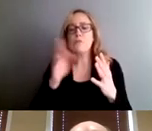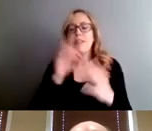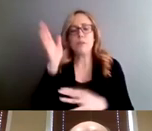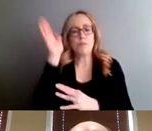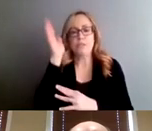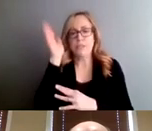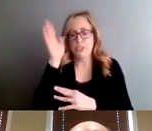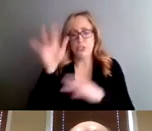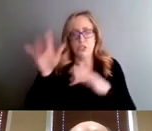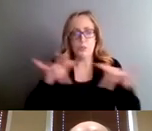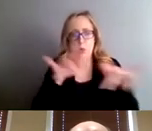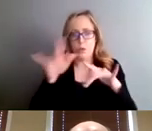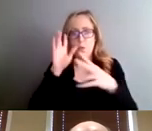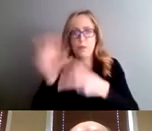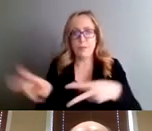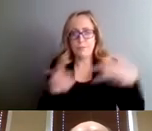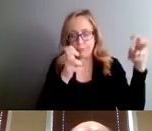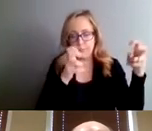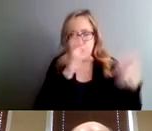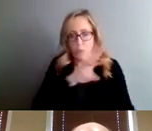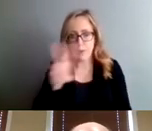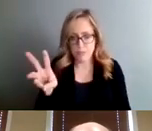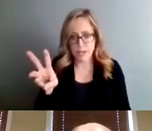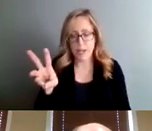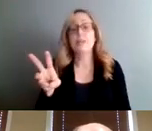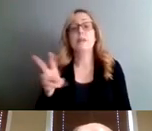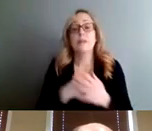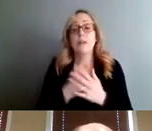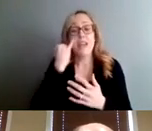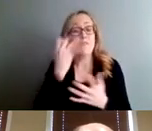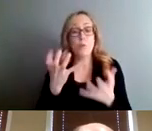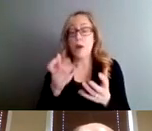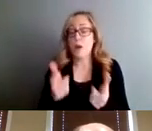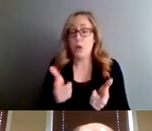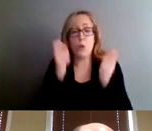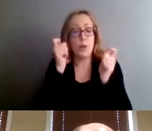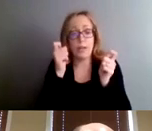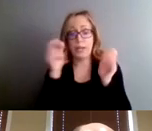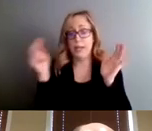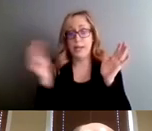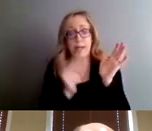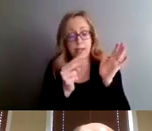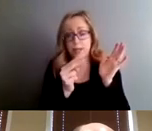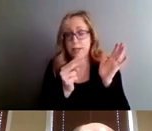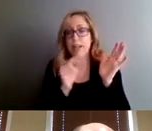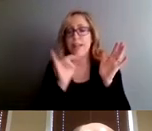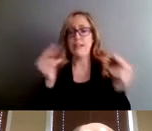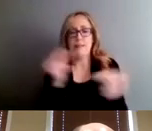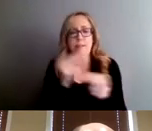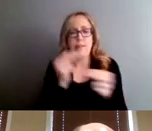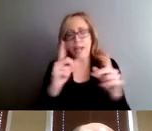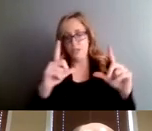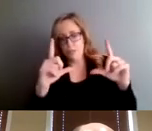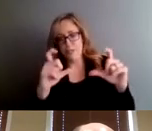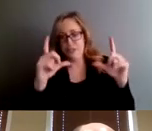to the website. For those of you that just want the quick reference right here now, this would be the slide to take a picture of